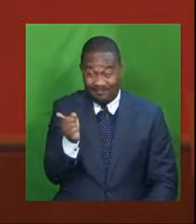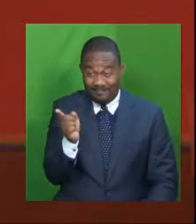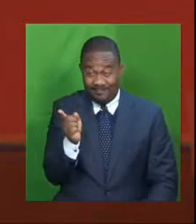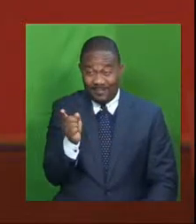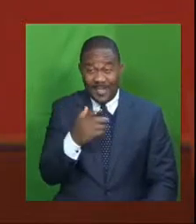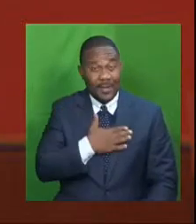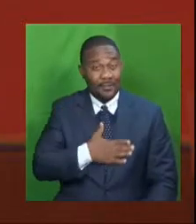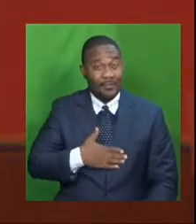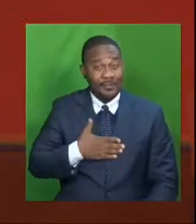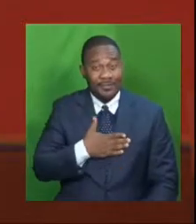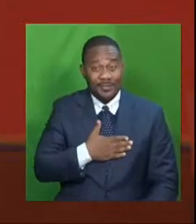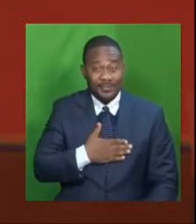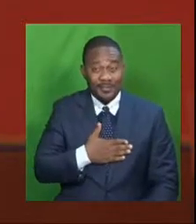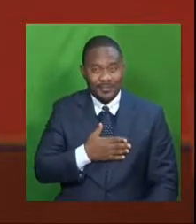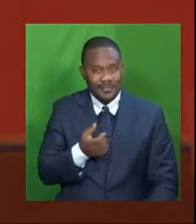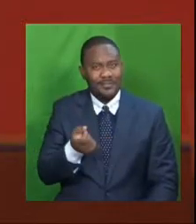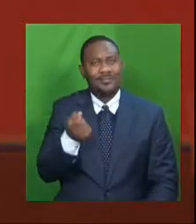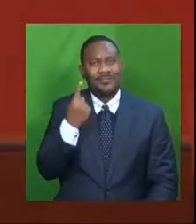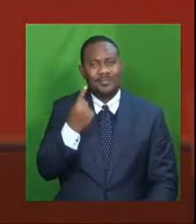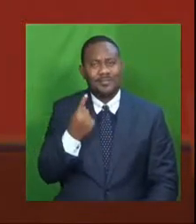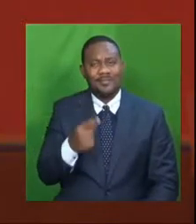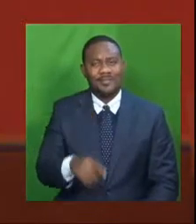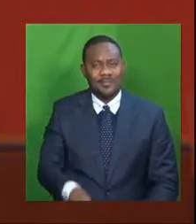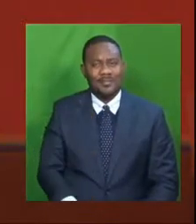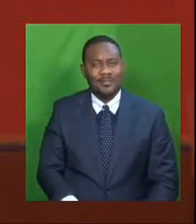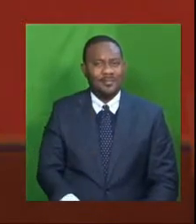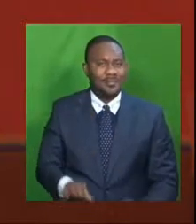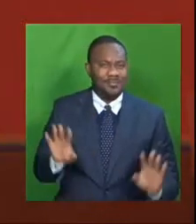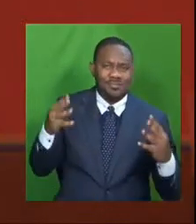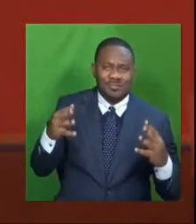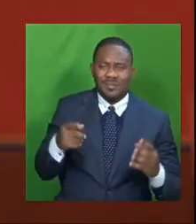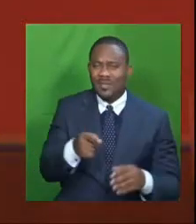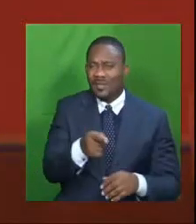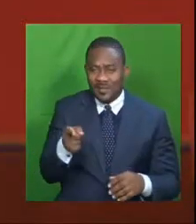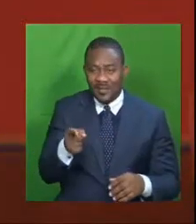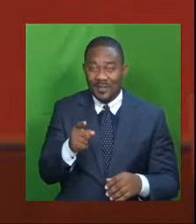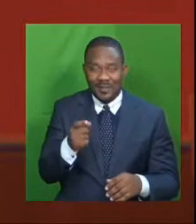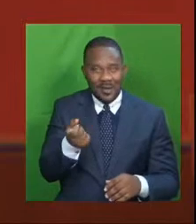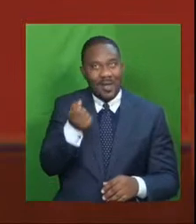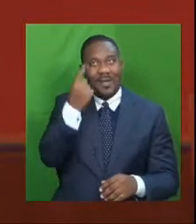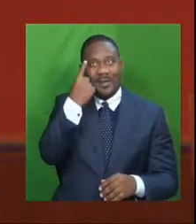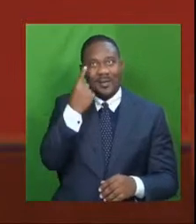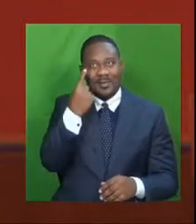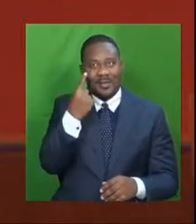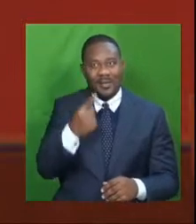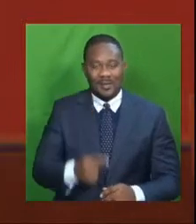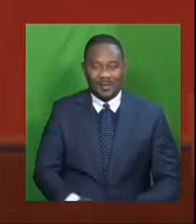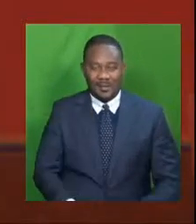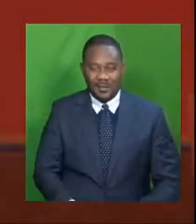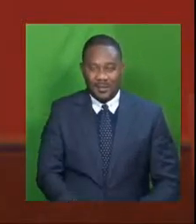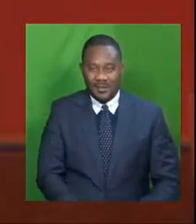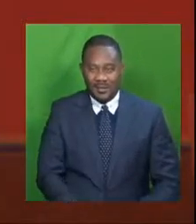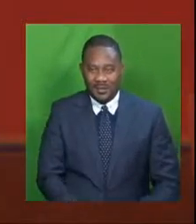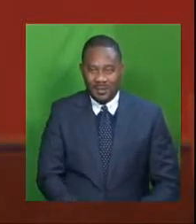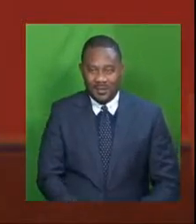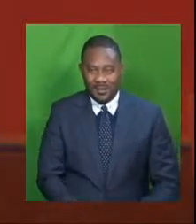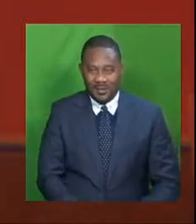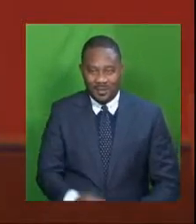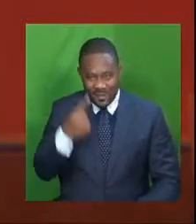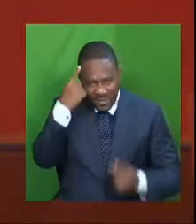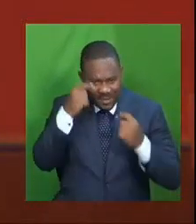Please, I understand the reaction of the House, because the one